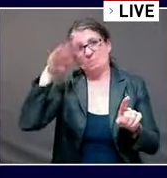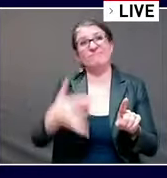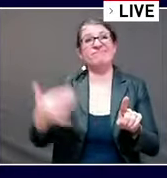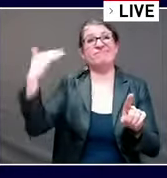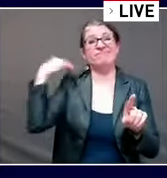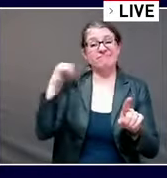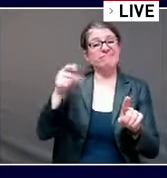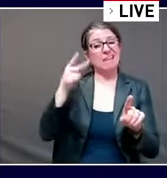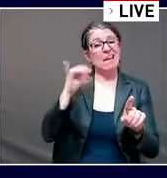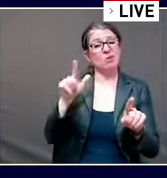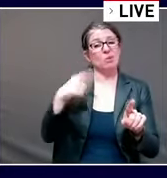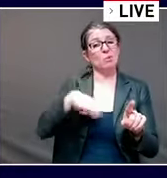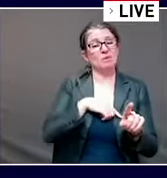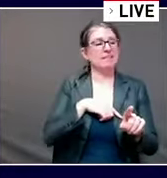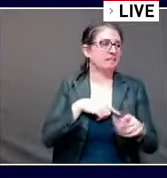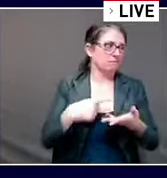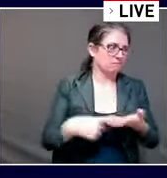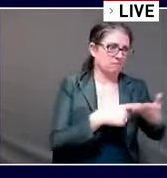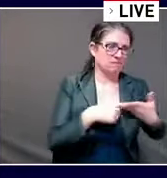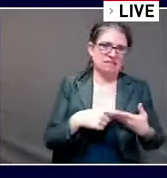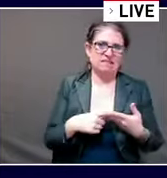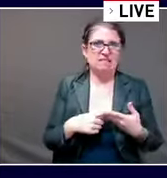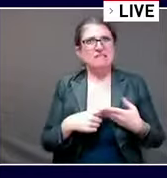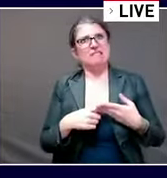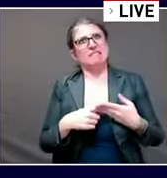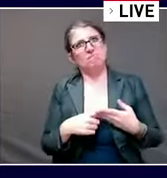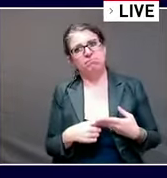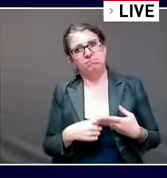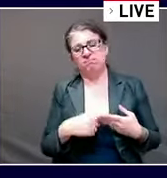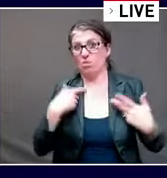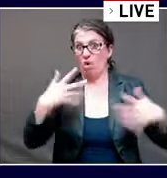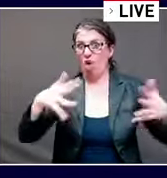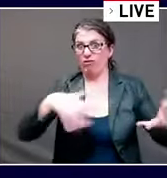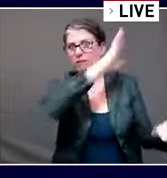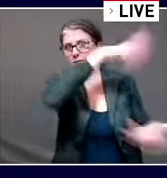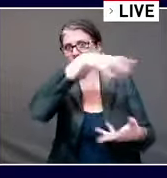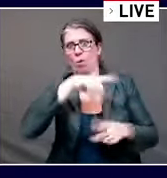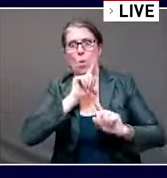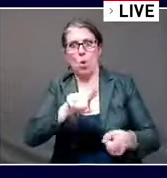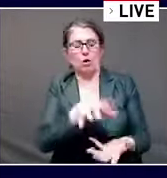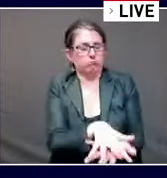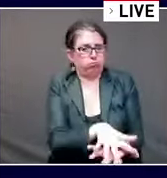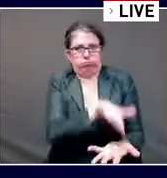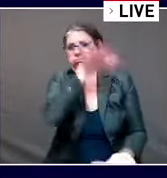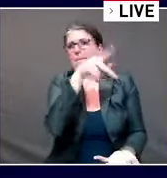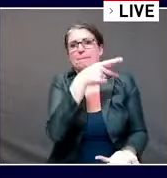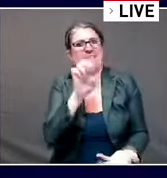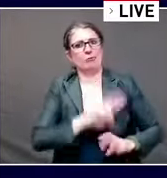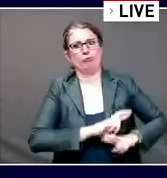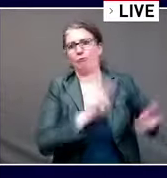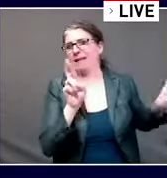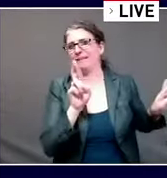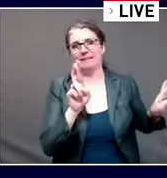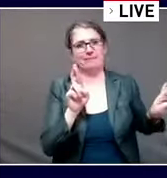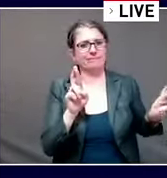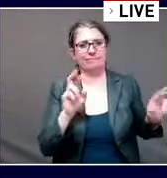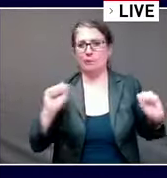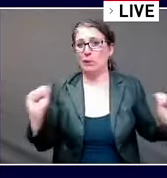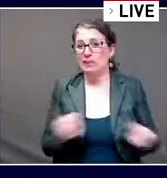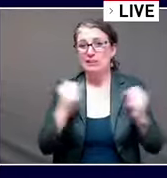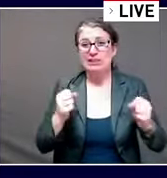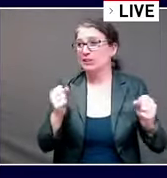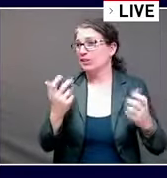But based on where this surge goes, even those stockpiles could pose challenges. This is why everybody today